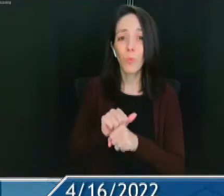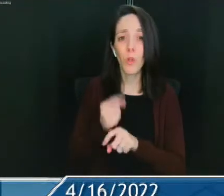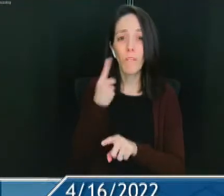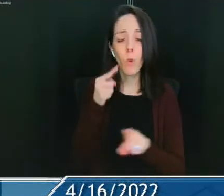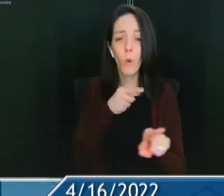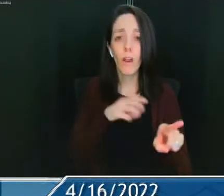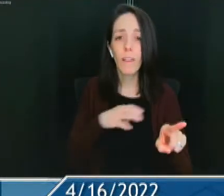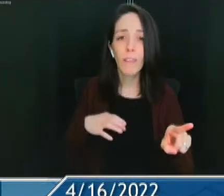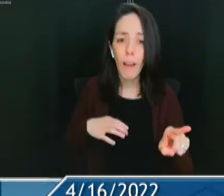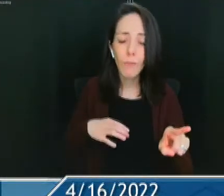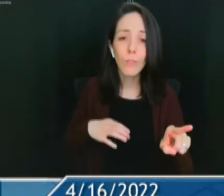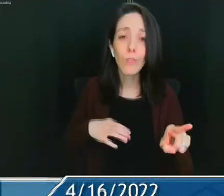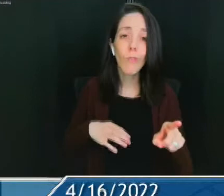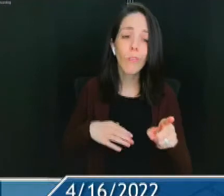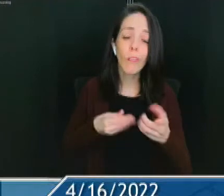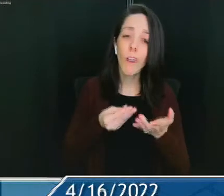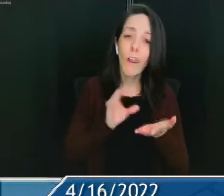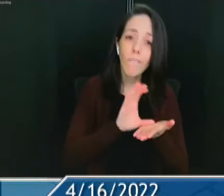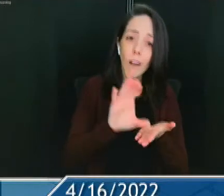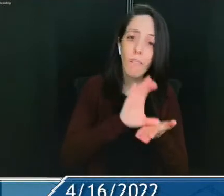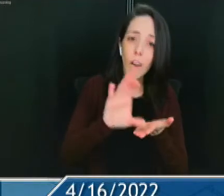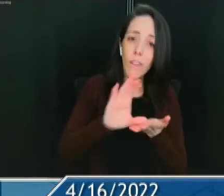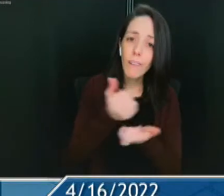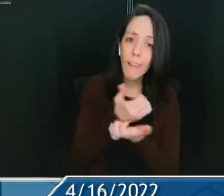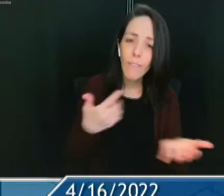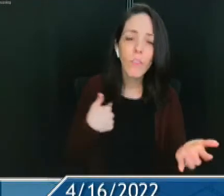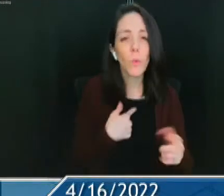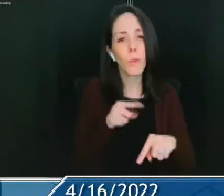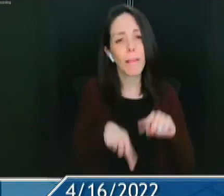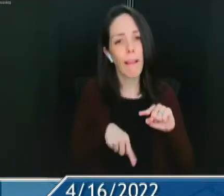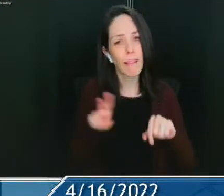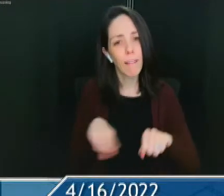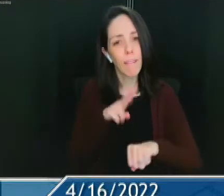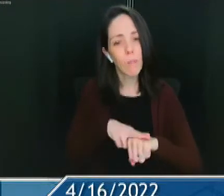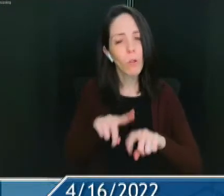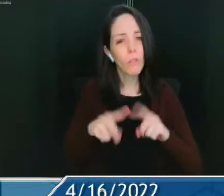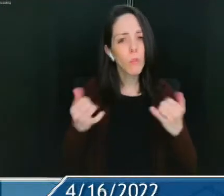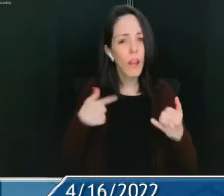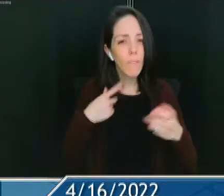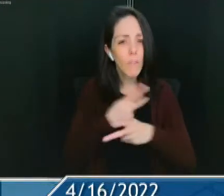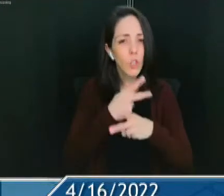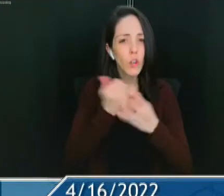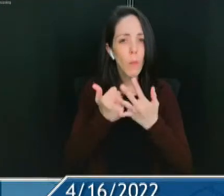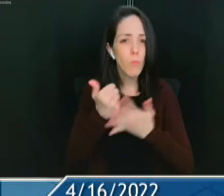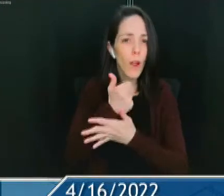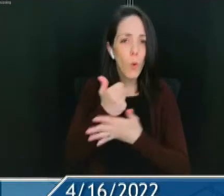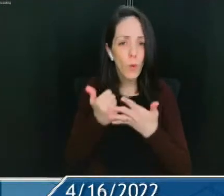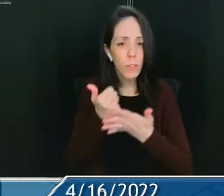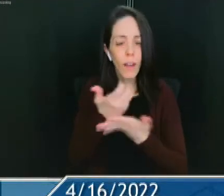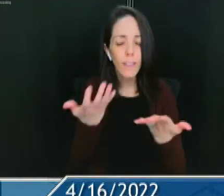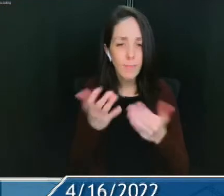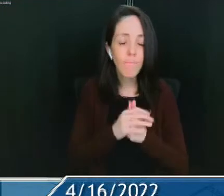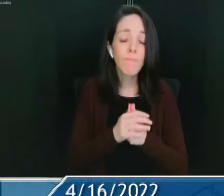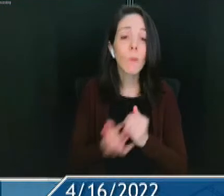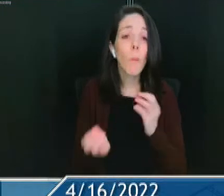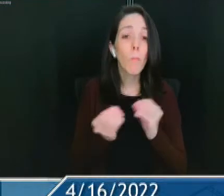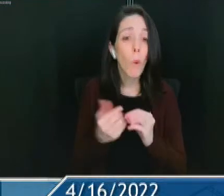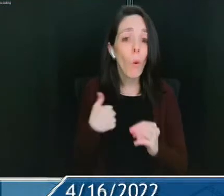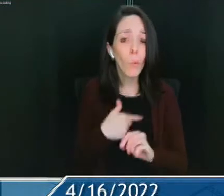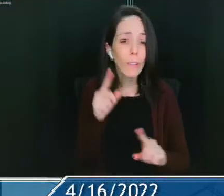to fund everything, because we cannot fund everything. And so it's really about prioritizing. And so the more we hear from you about what